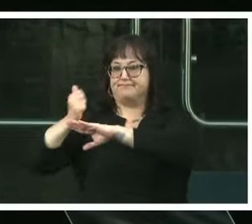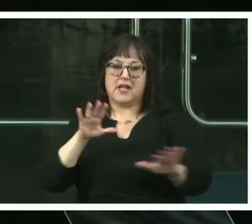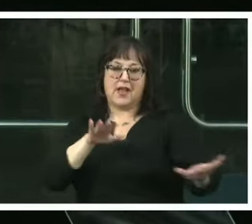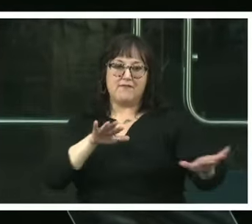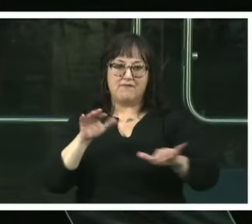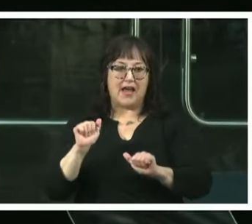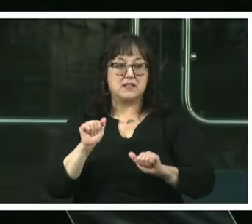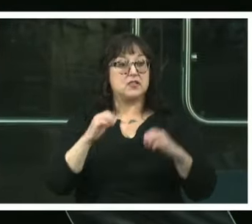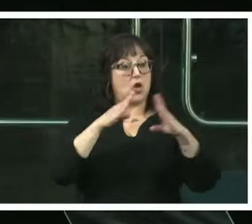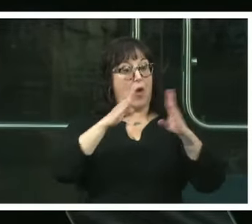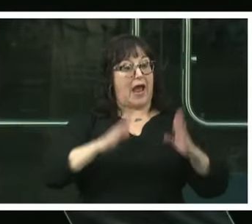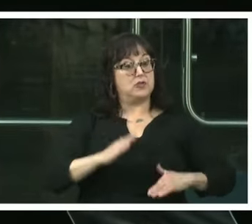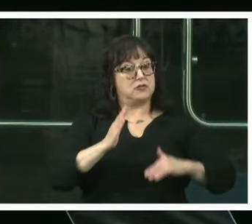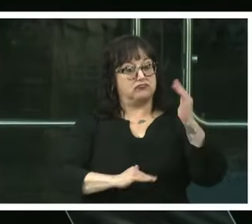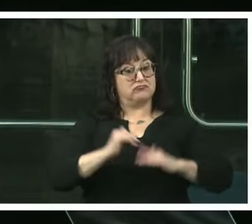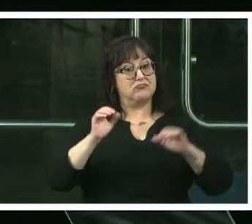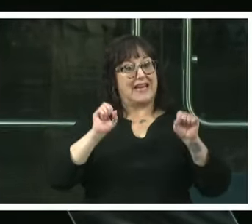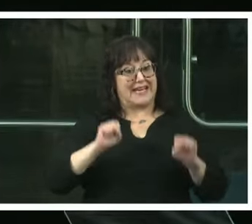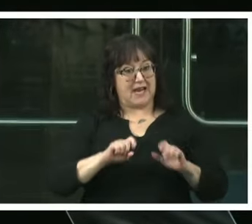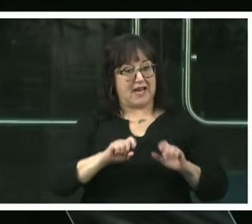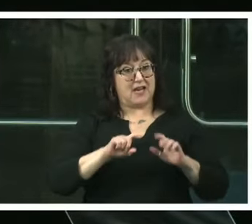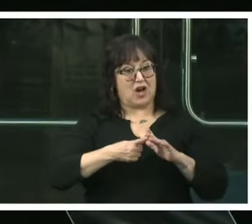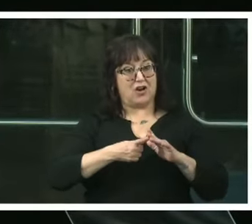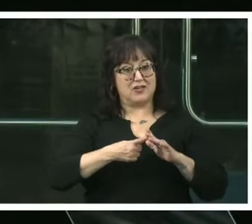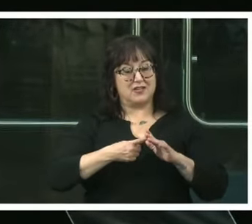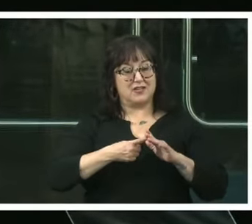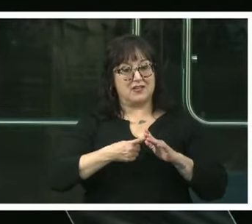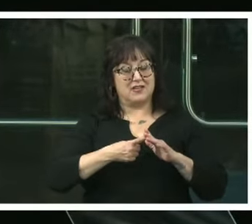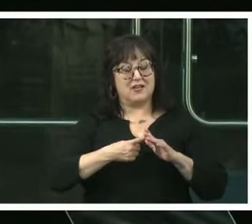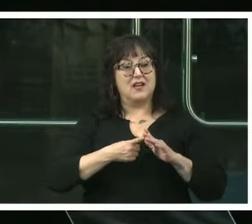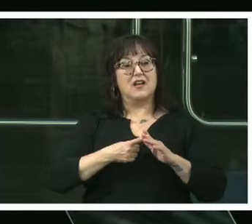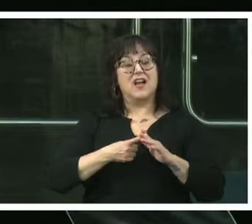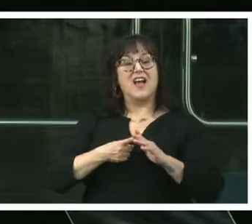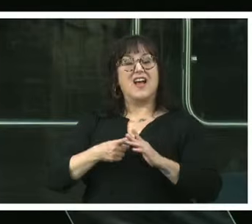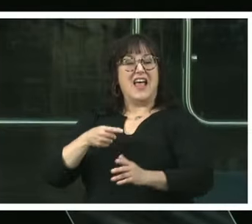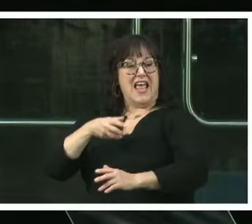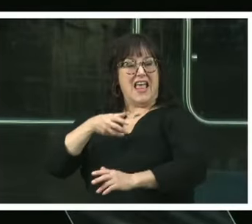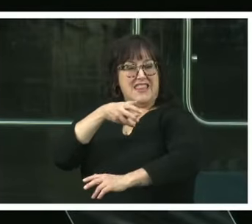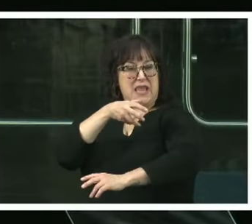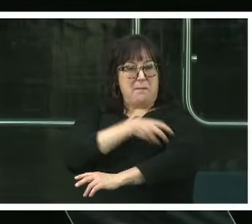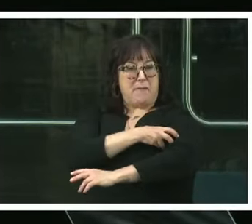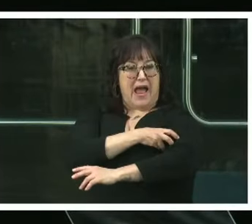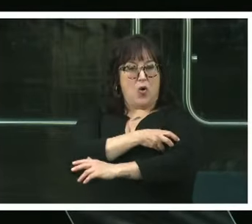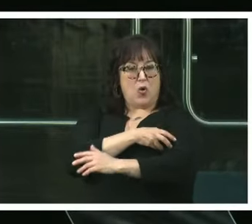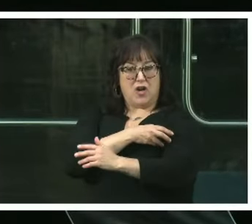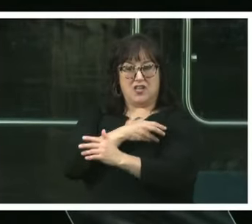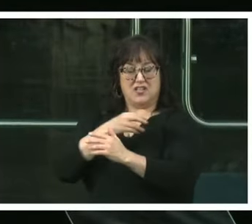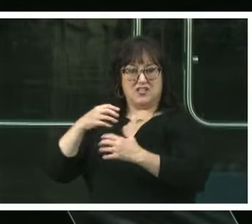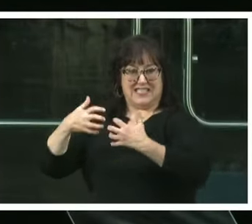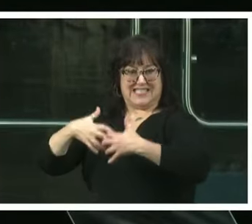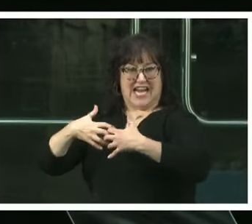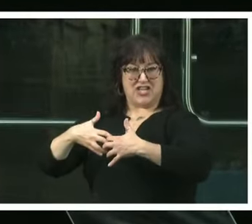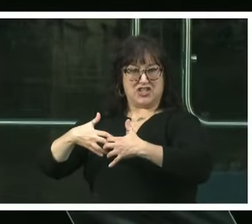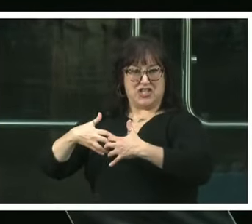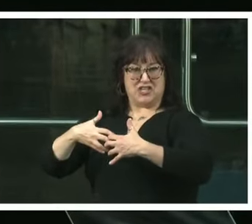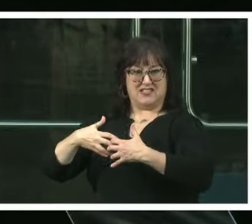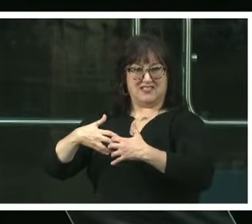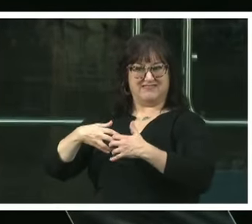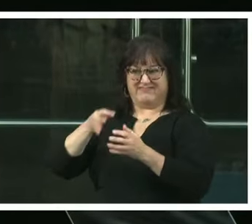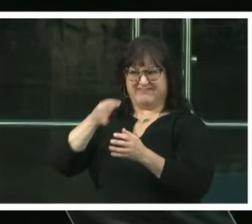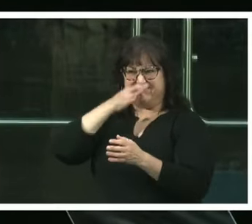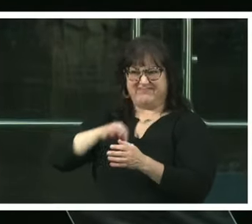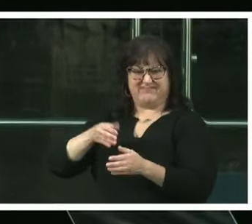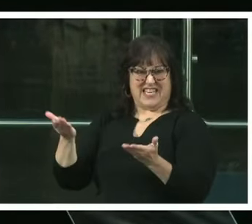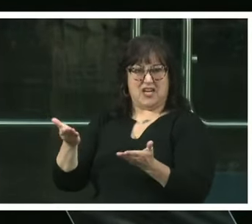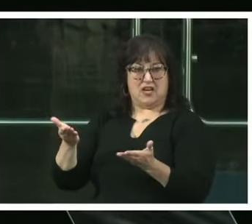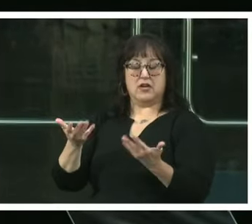construction can start. The Petrel Power Station, just down the road from here, is already on board and